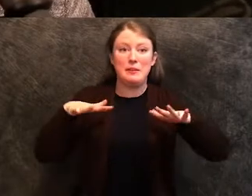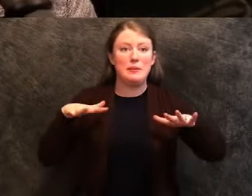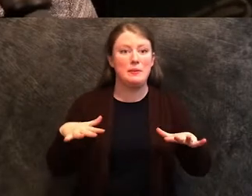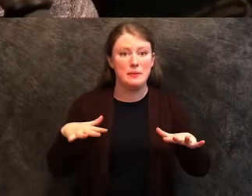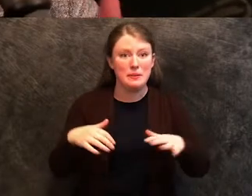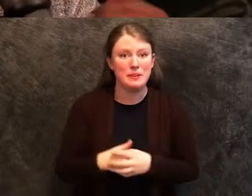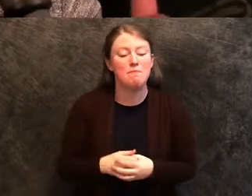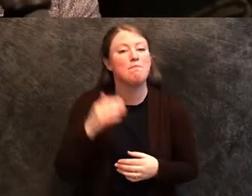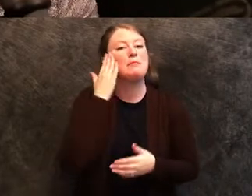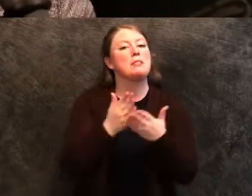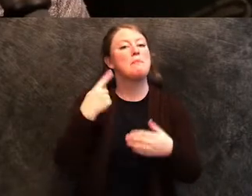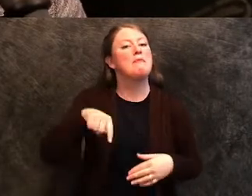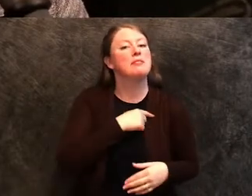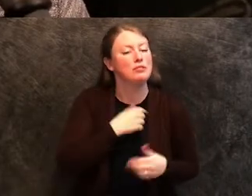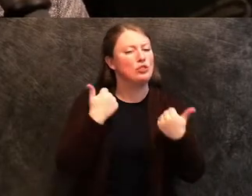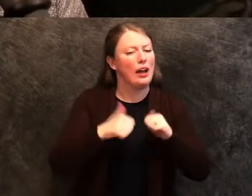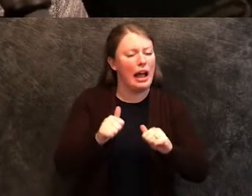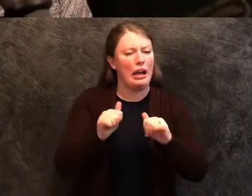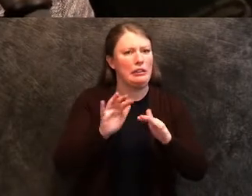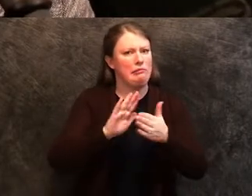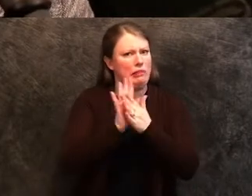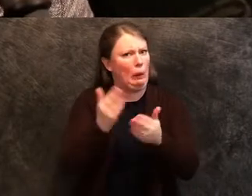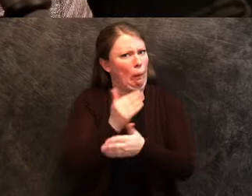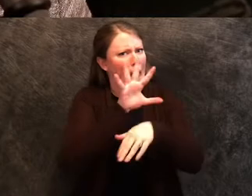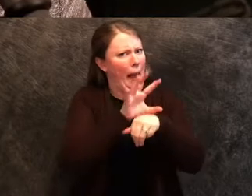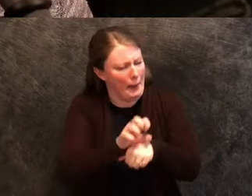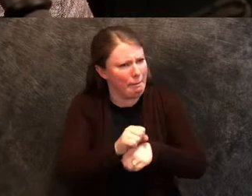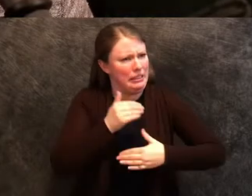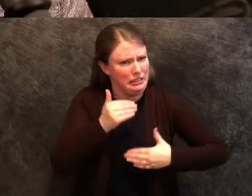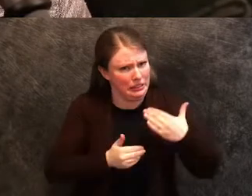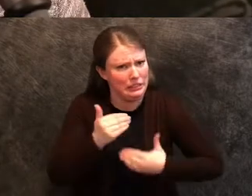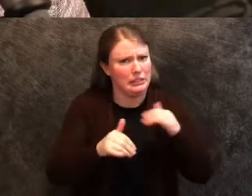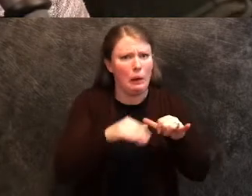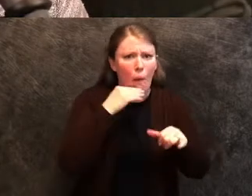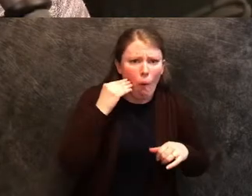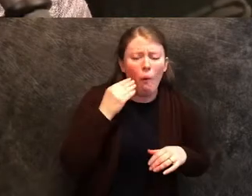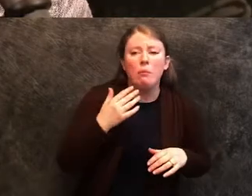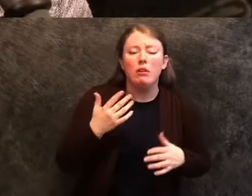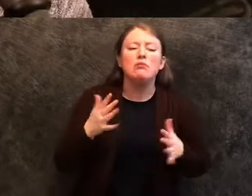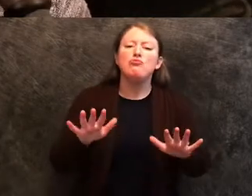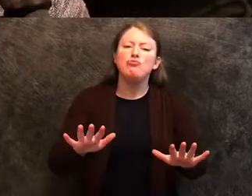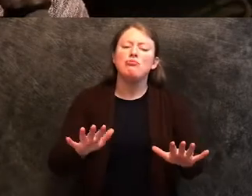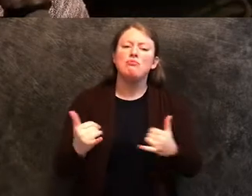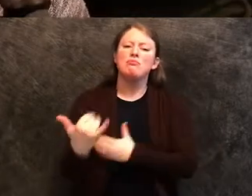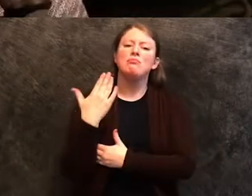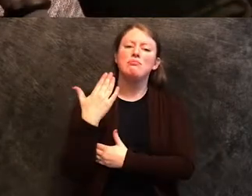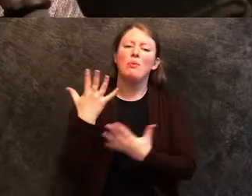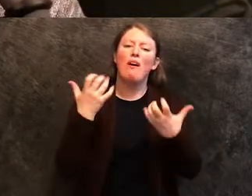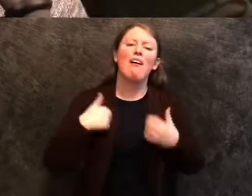us, we're just now trying to get into a groove. But as we're doing that, I just want us to take a little time to just worship.